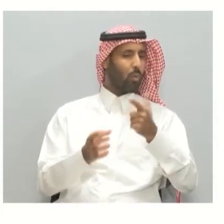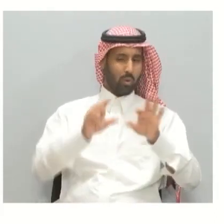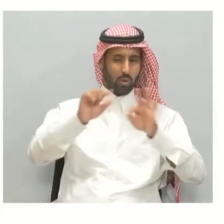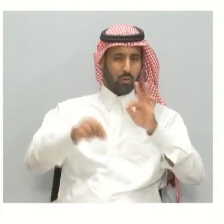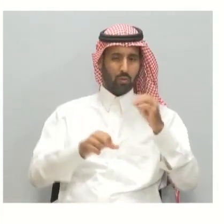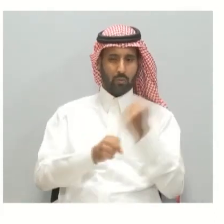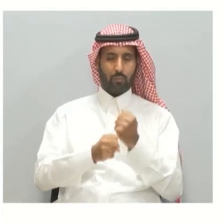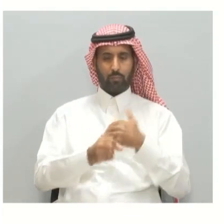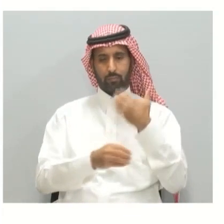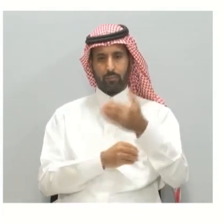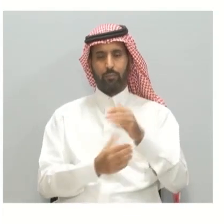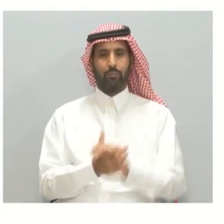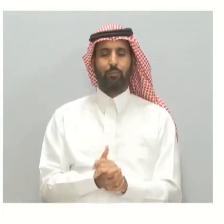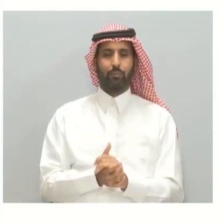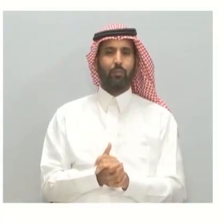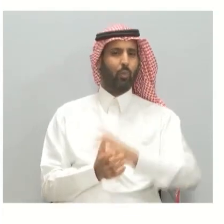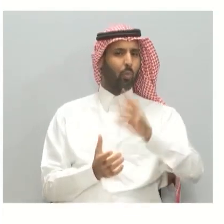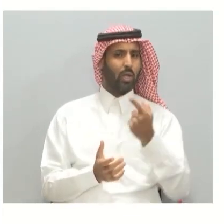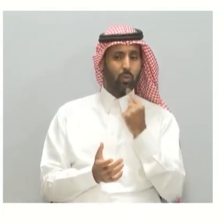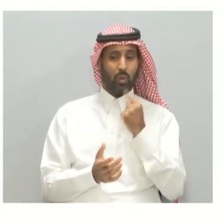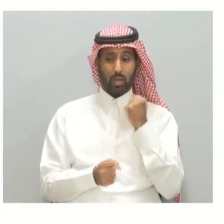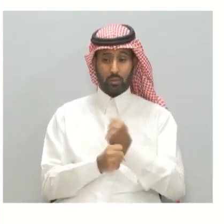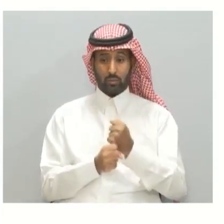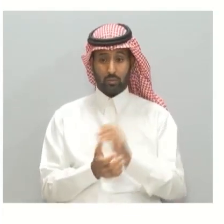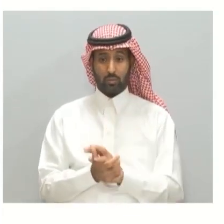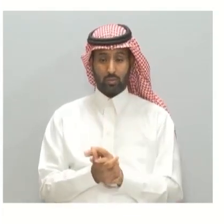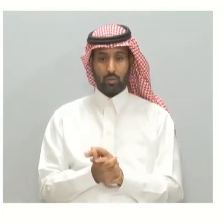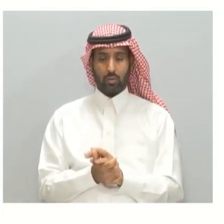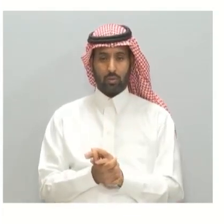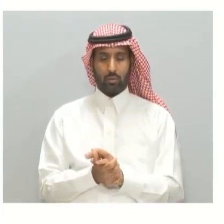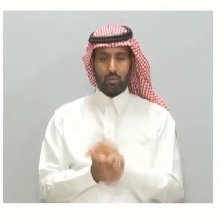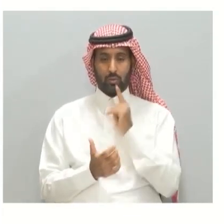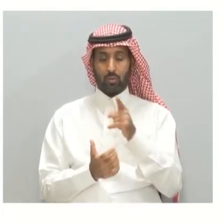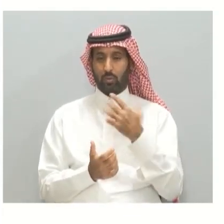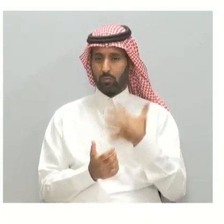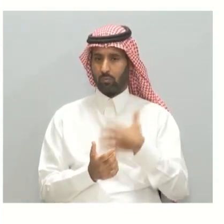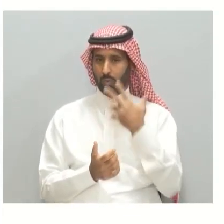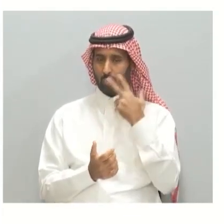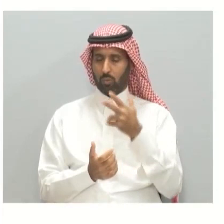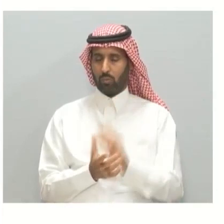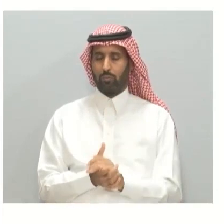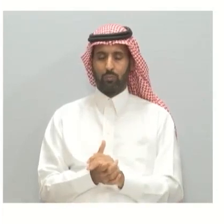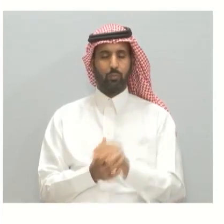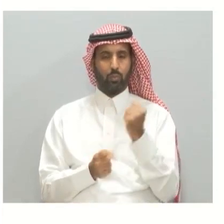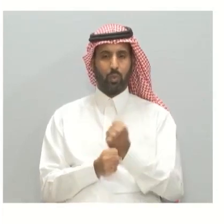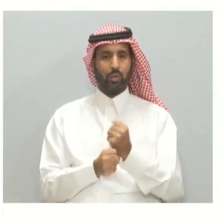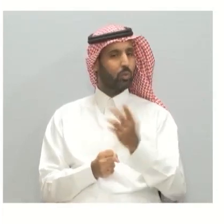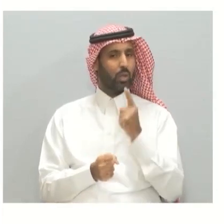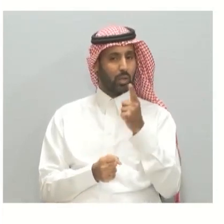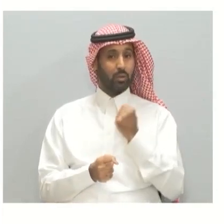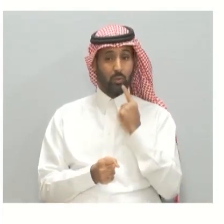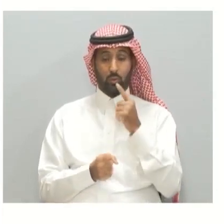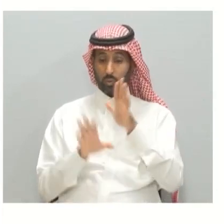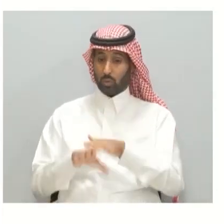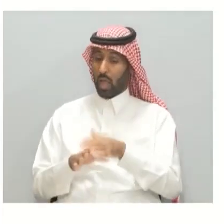you decide about this job. What do you like doing? In your instinct, look in your instinct. What do you like doing? Do you like to